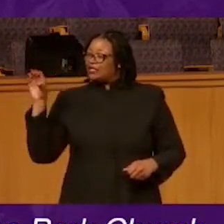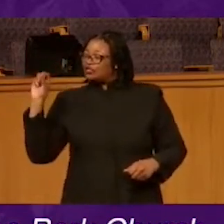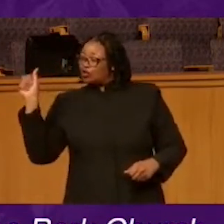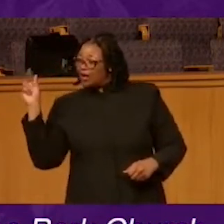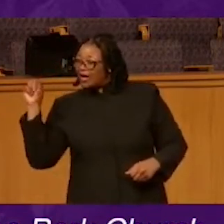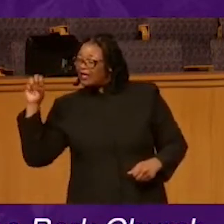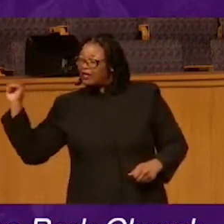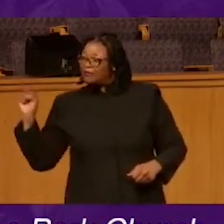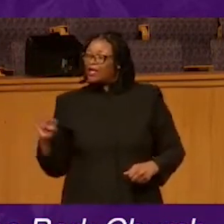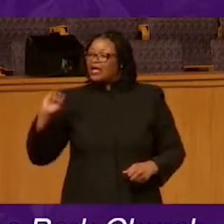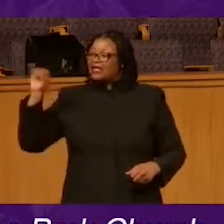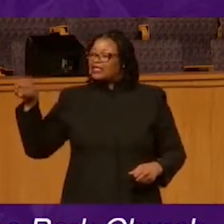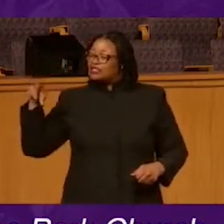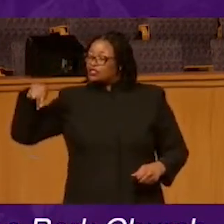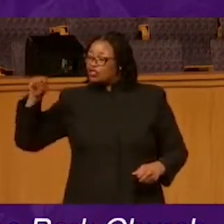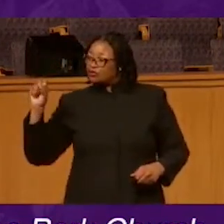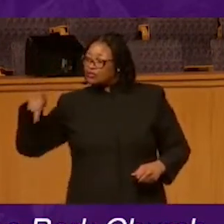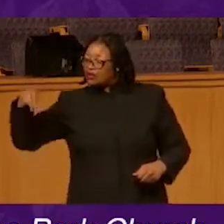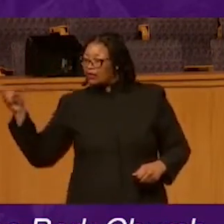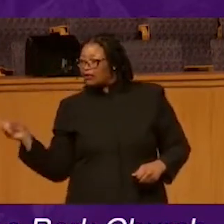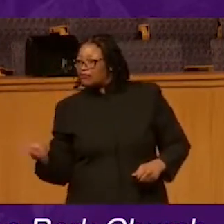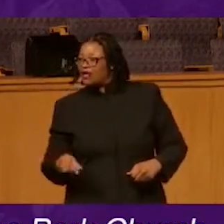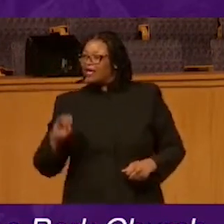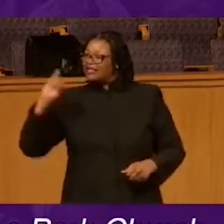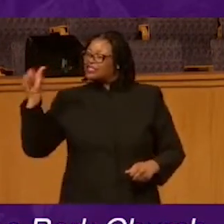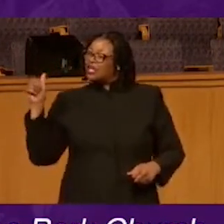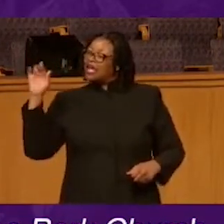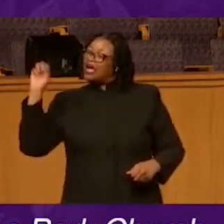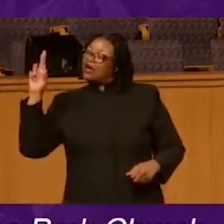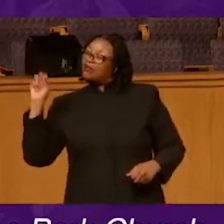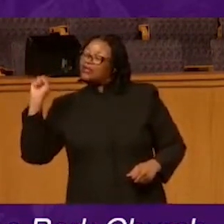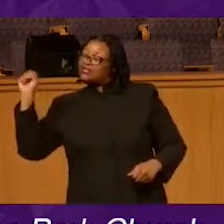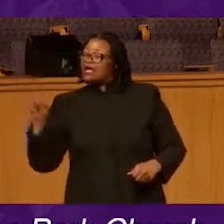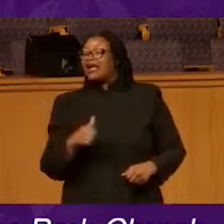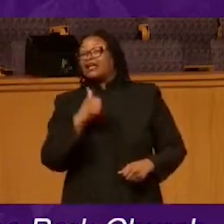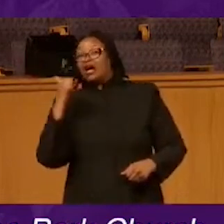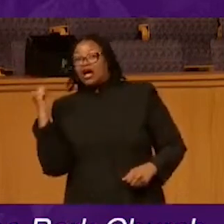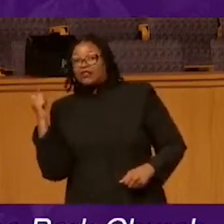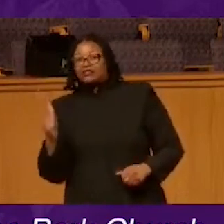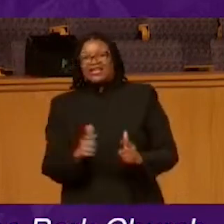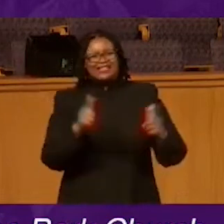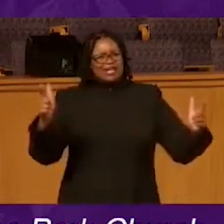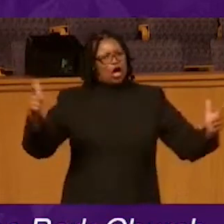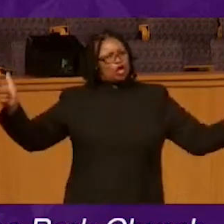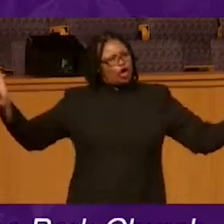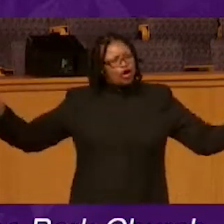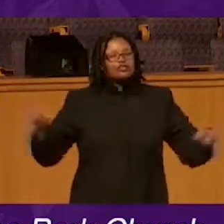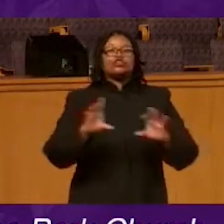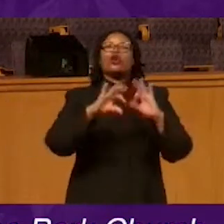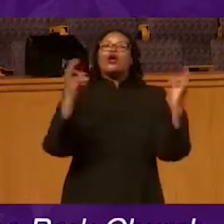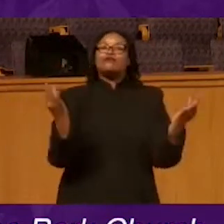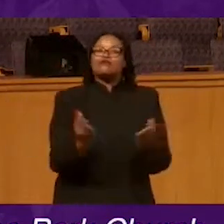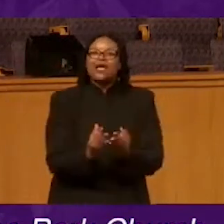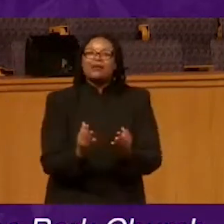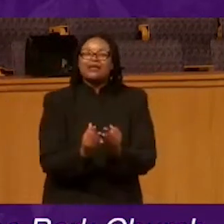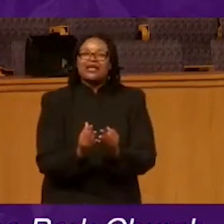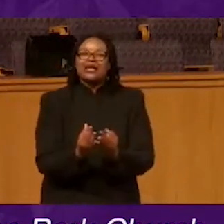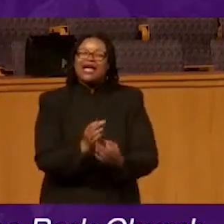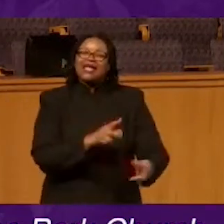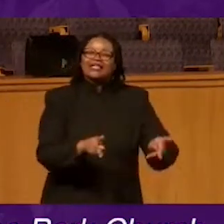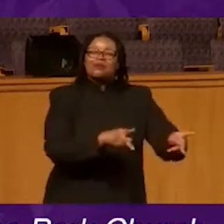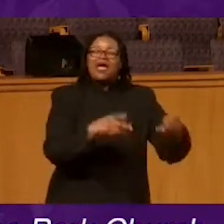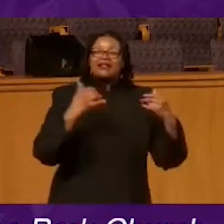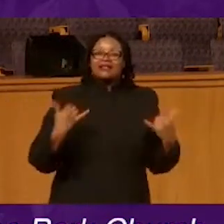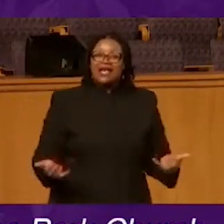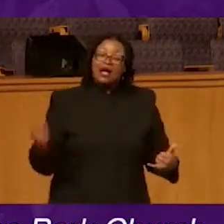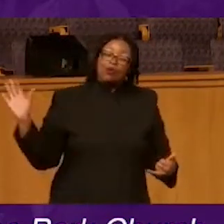And there's Joseph of Arimathea. There's Jairus, and there are others. He's got a larger family, and his path now is